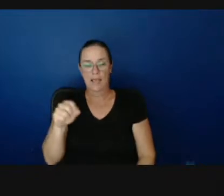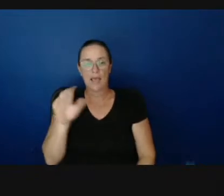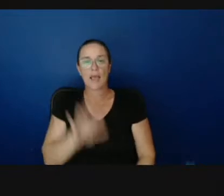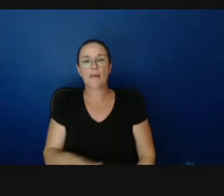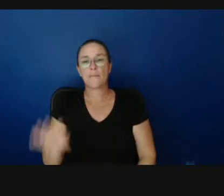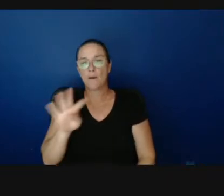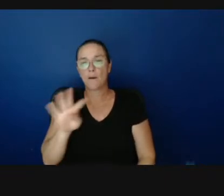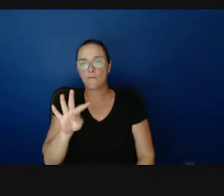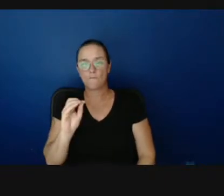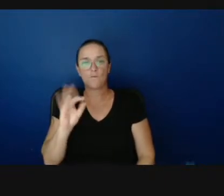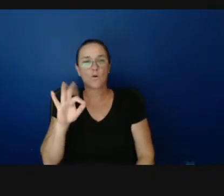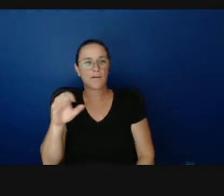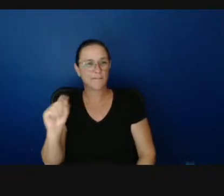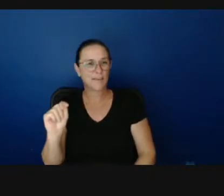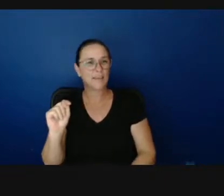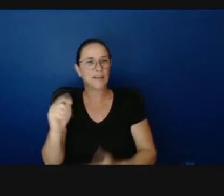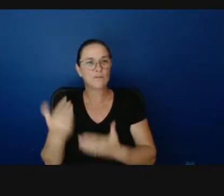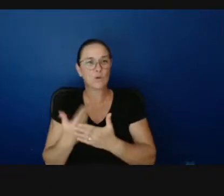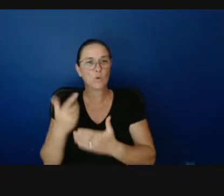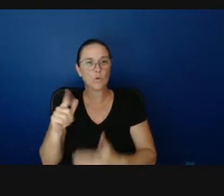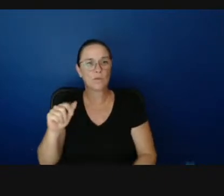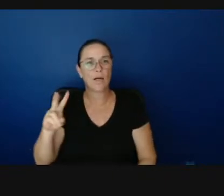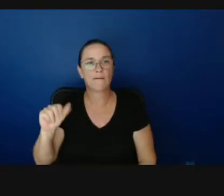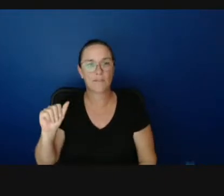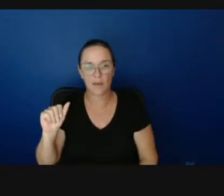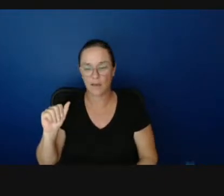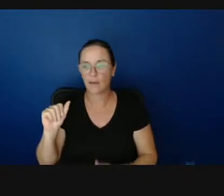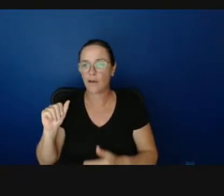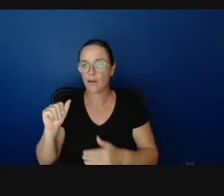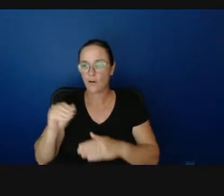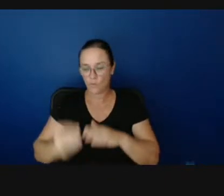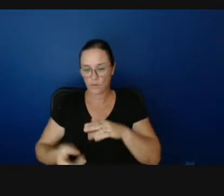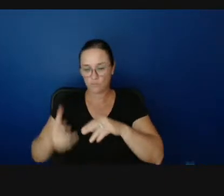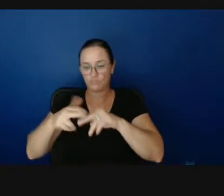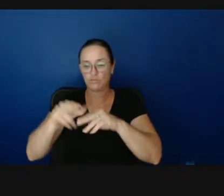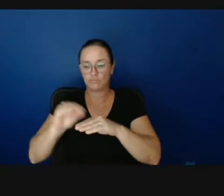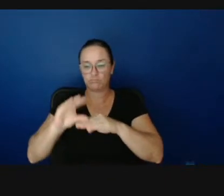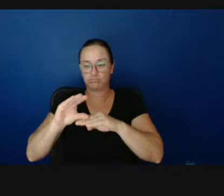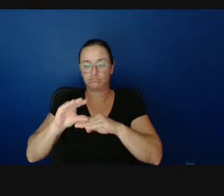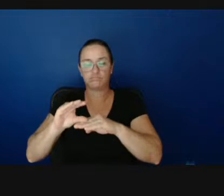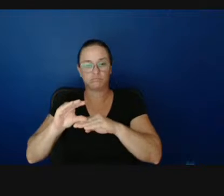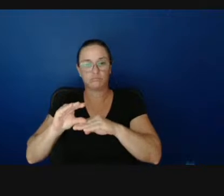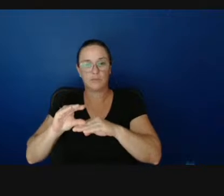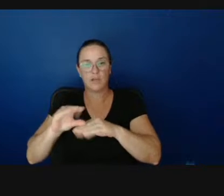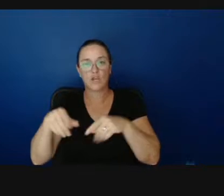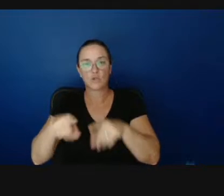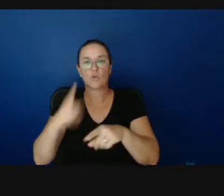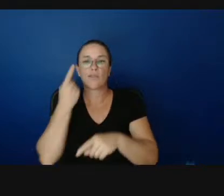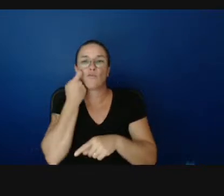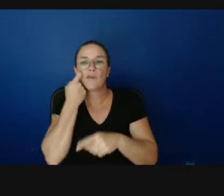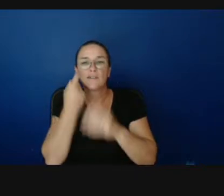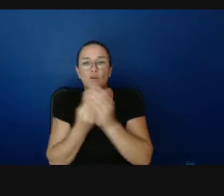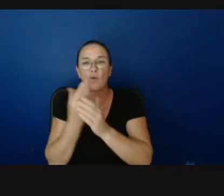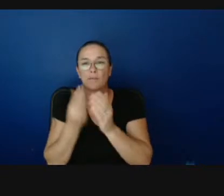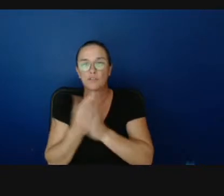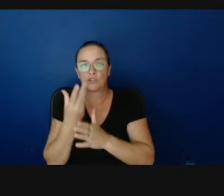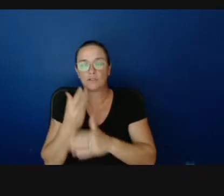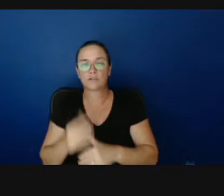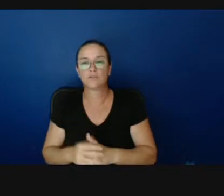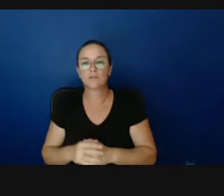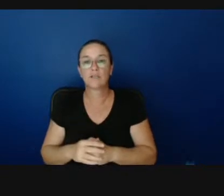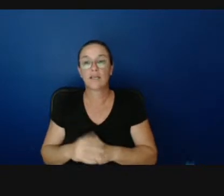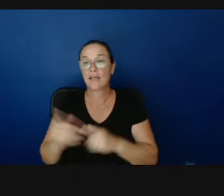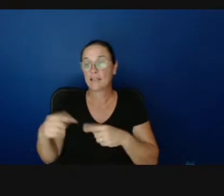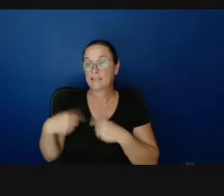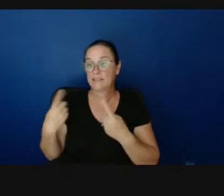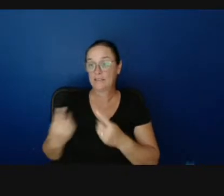feet of new lava was added to the floor of the caldera during this recent eruption. Since the eruption ended,